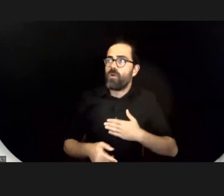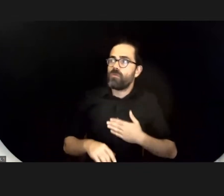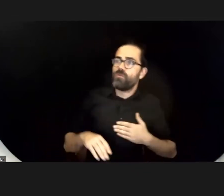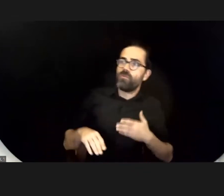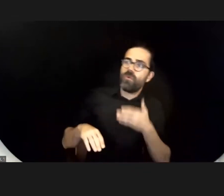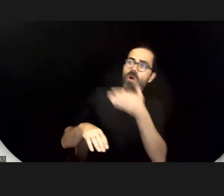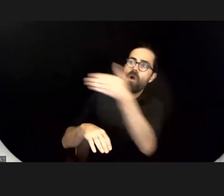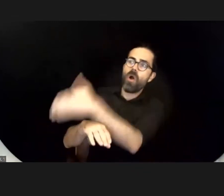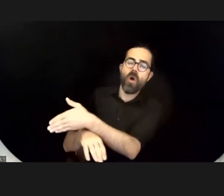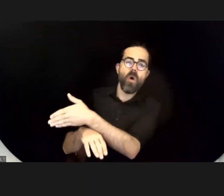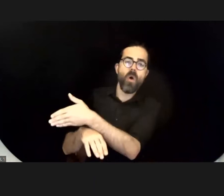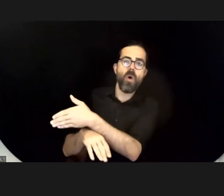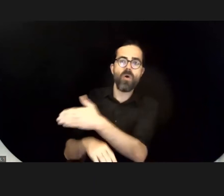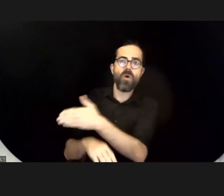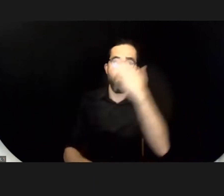So